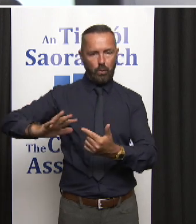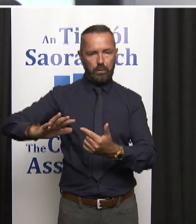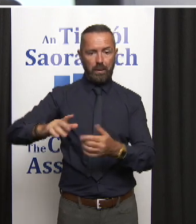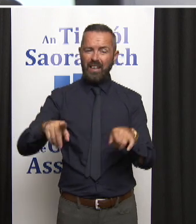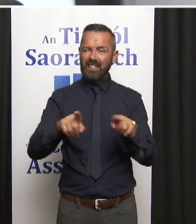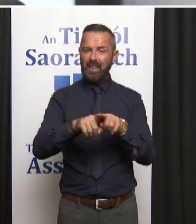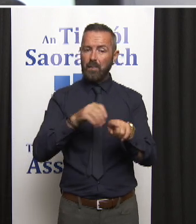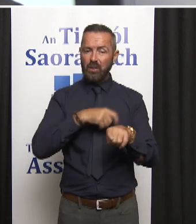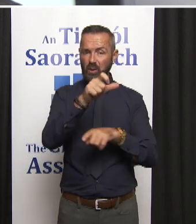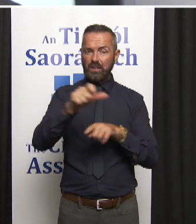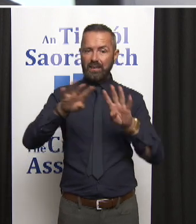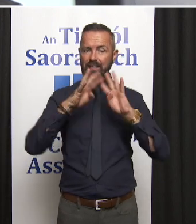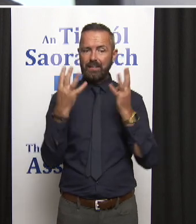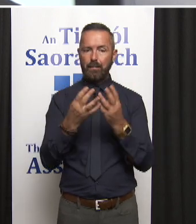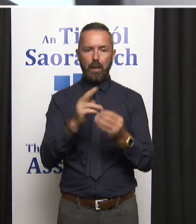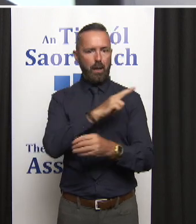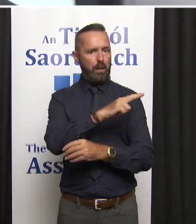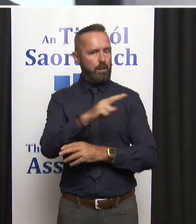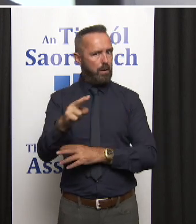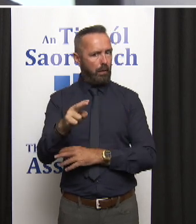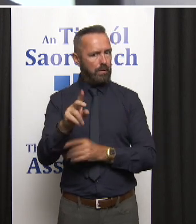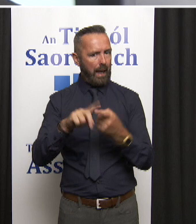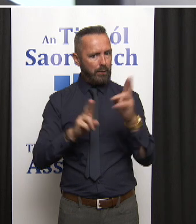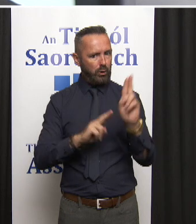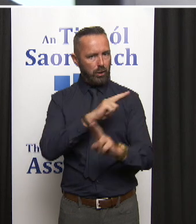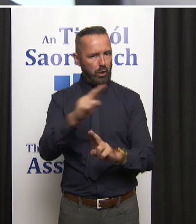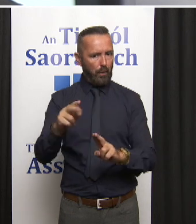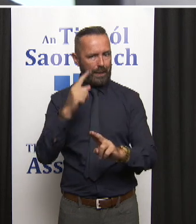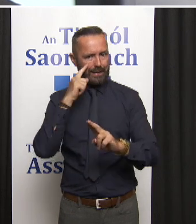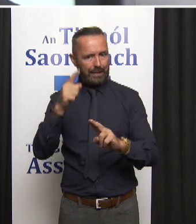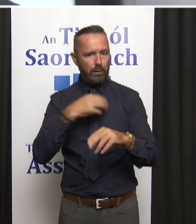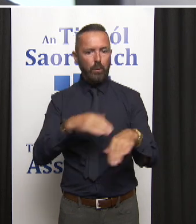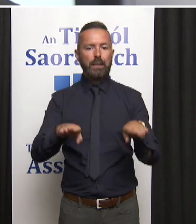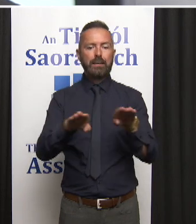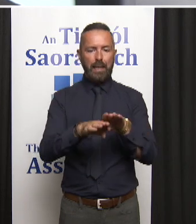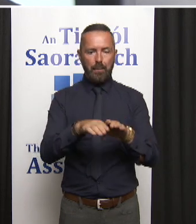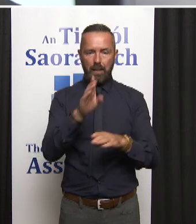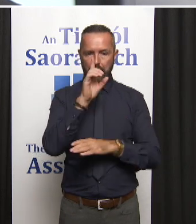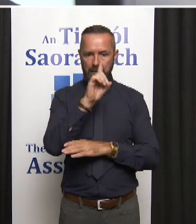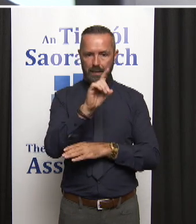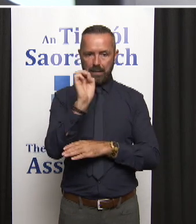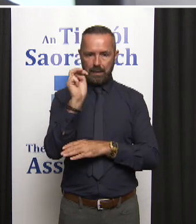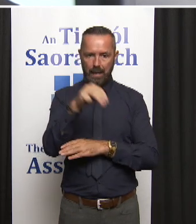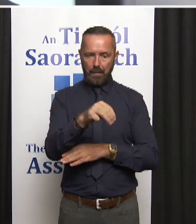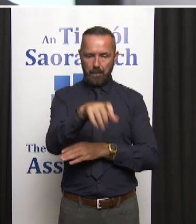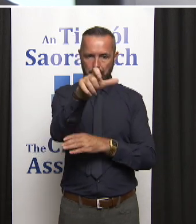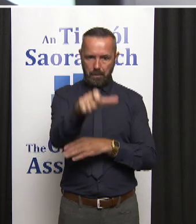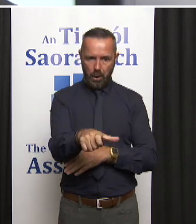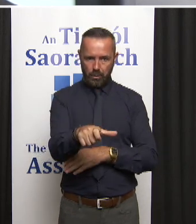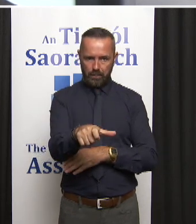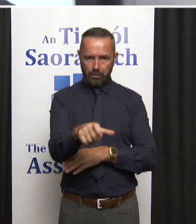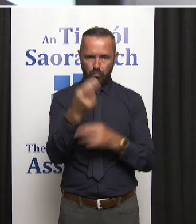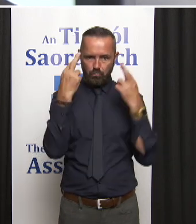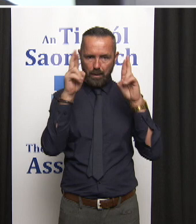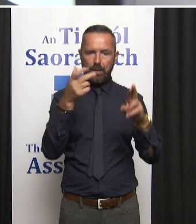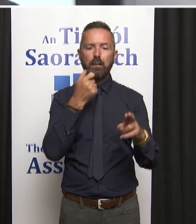Citizens' Assembly. It is not and should not be seen as the equivalent to a directly elected body representing the cities of Dublin